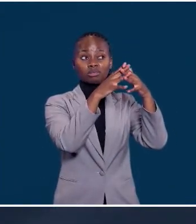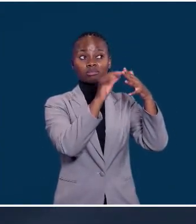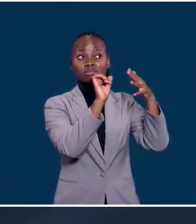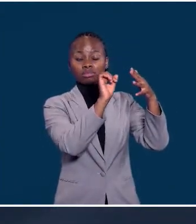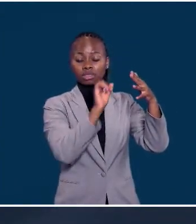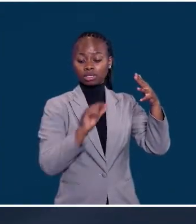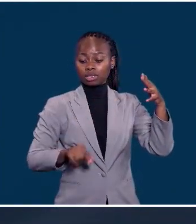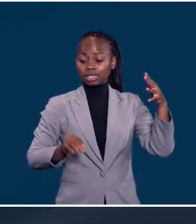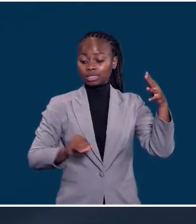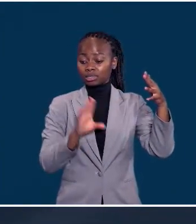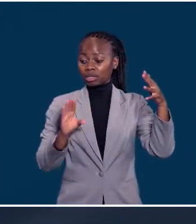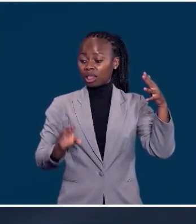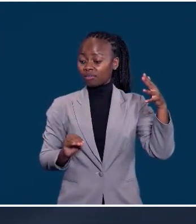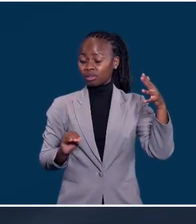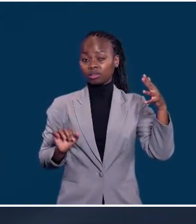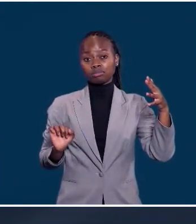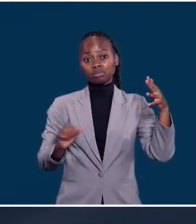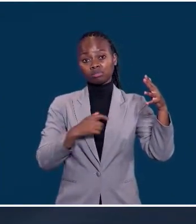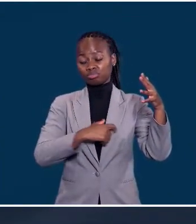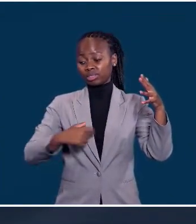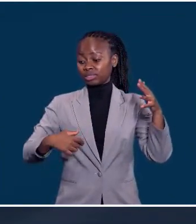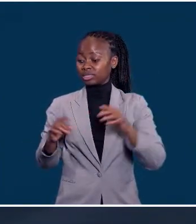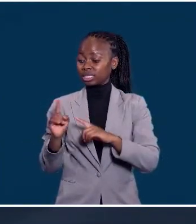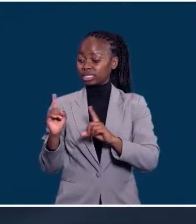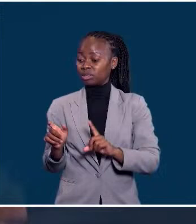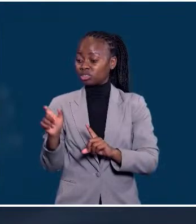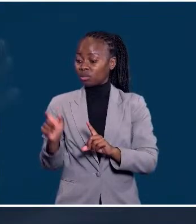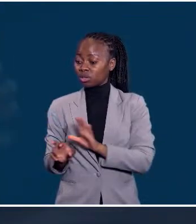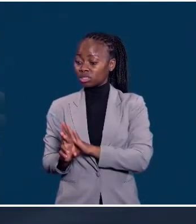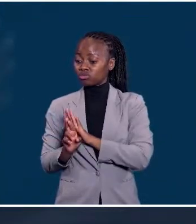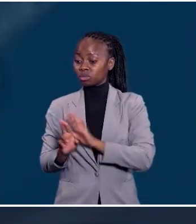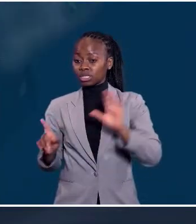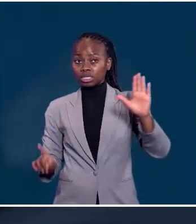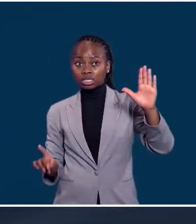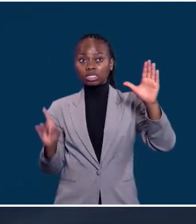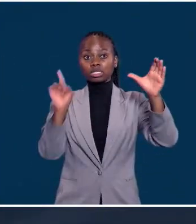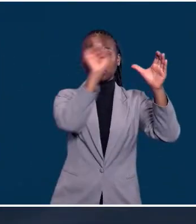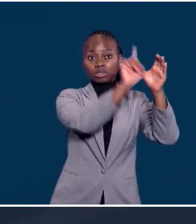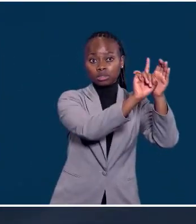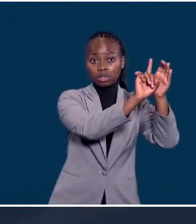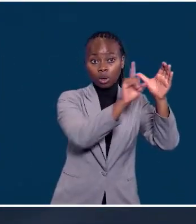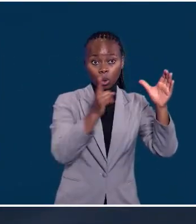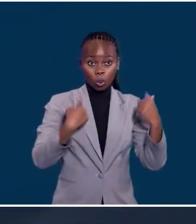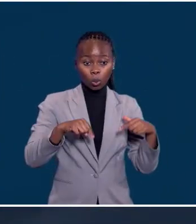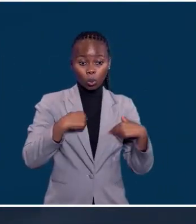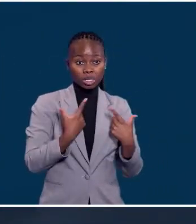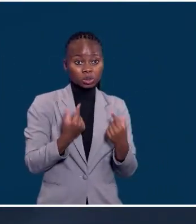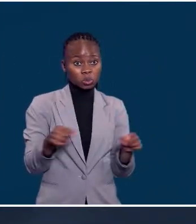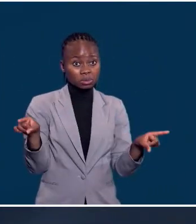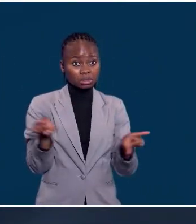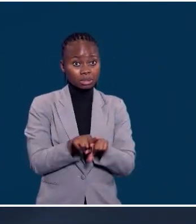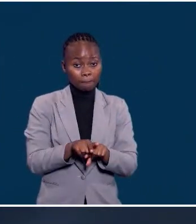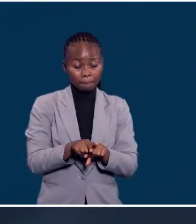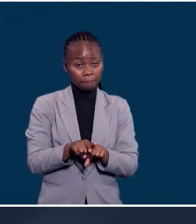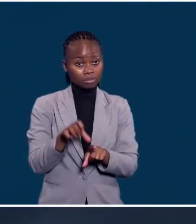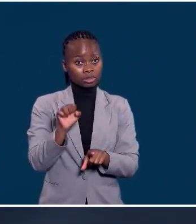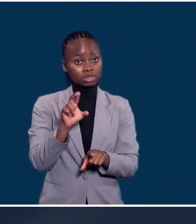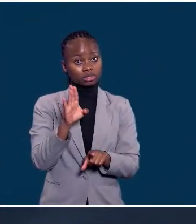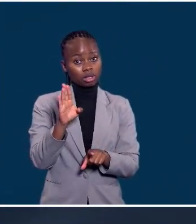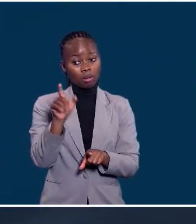prerogative. We do not get involved. And do we then also do the same with our counterparts in